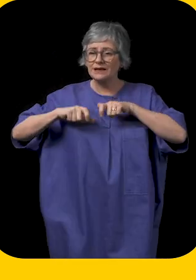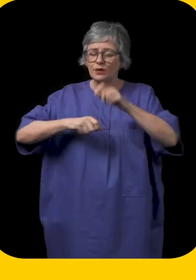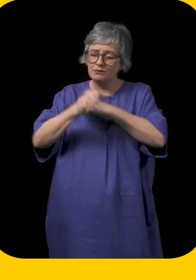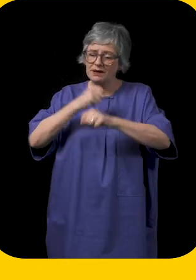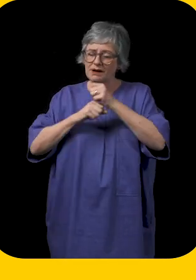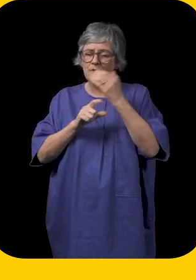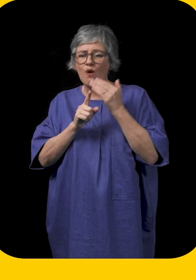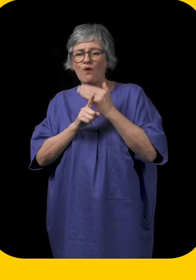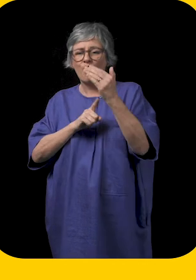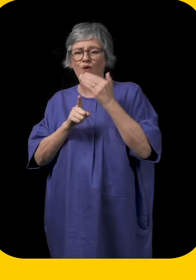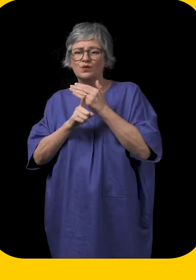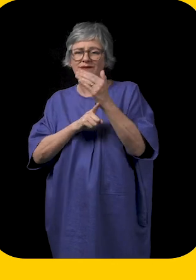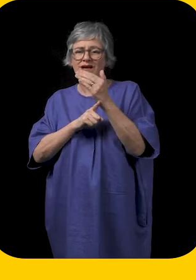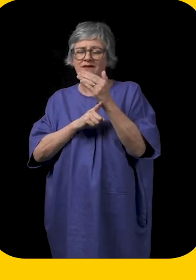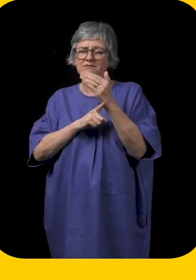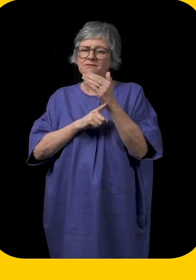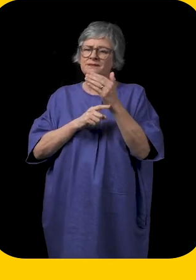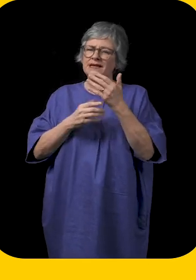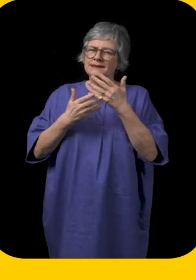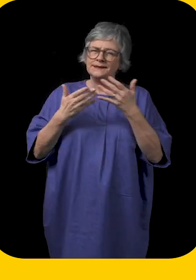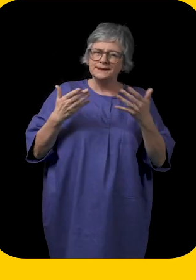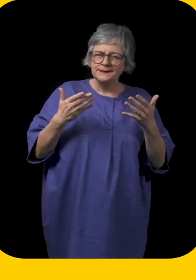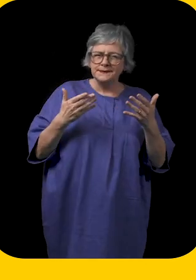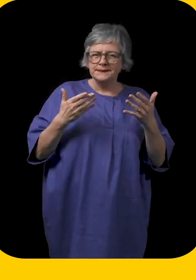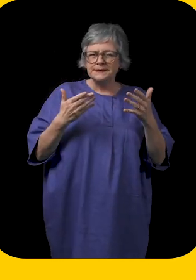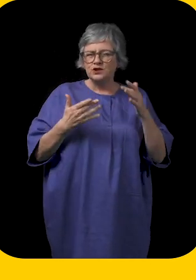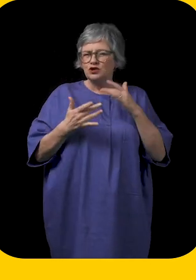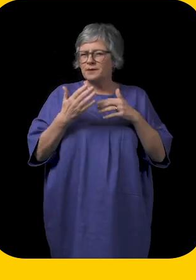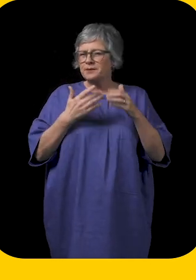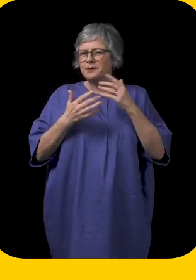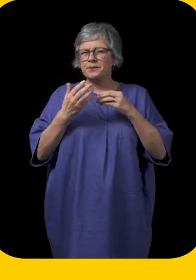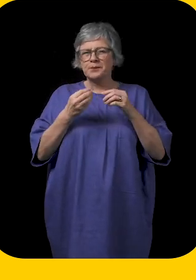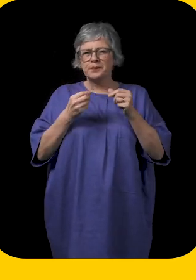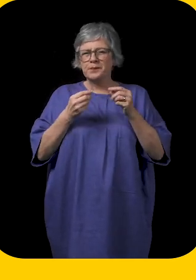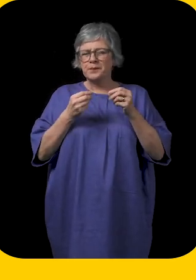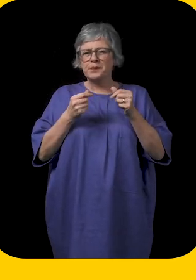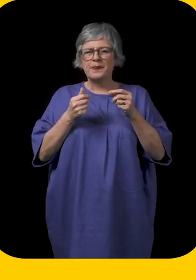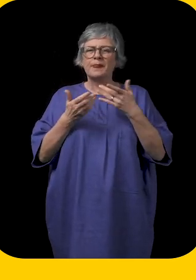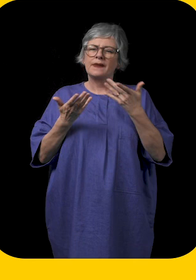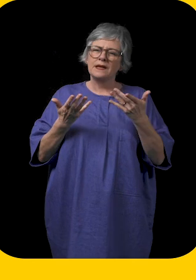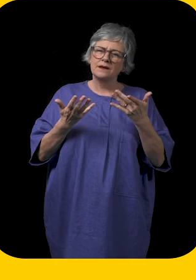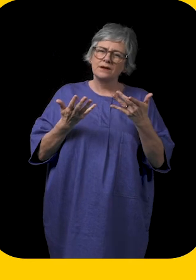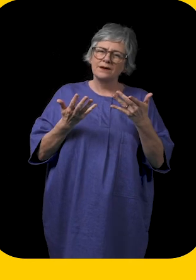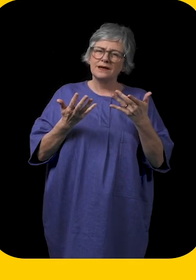to maintain this as you kind of get older, and as you kind of like, you're no longer,